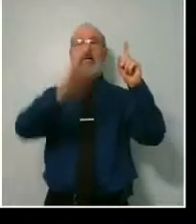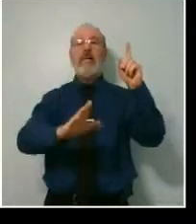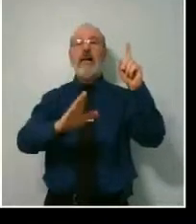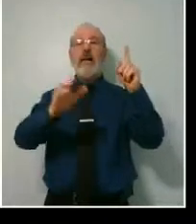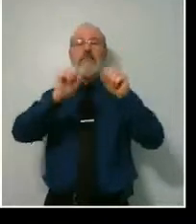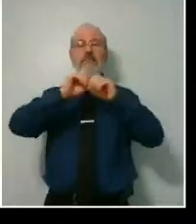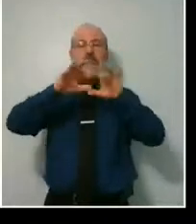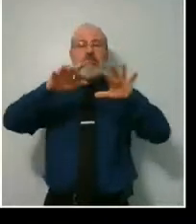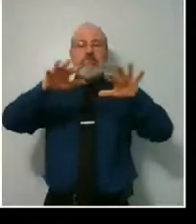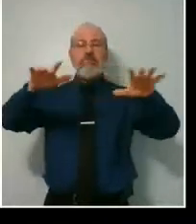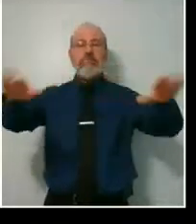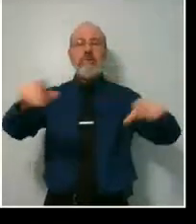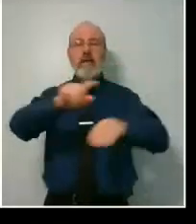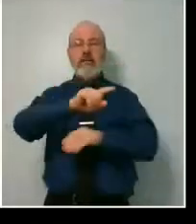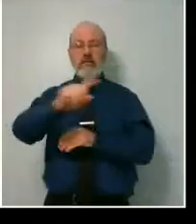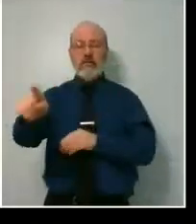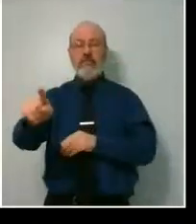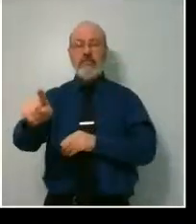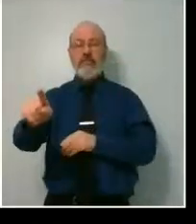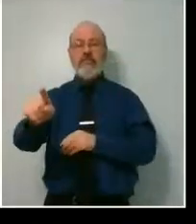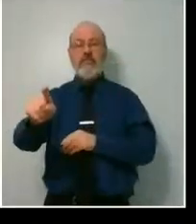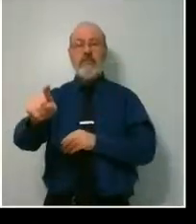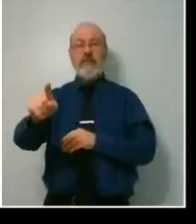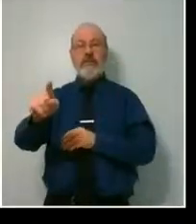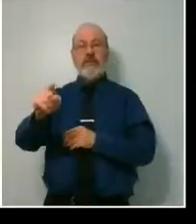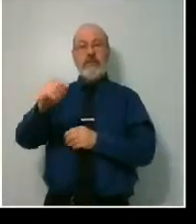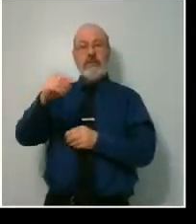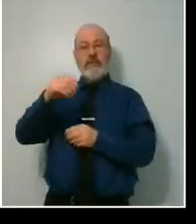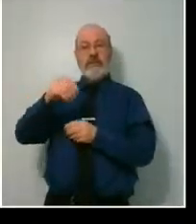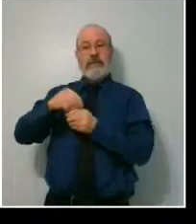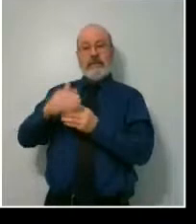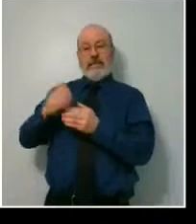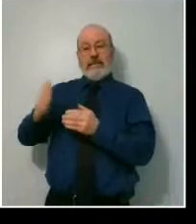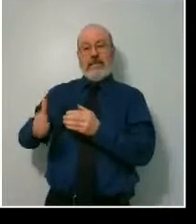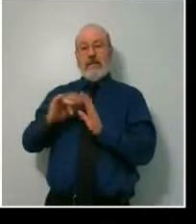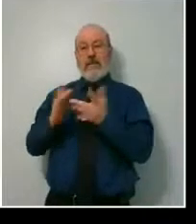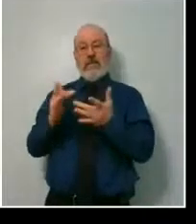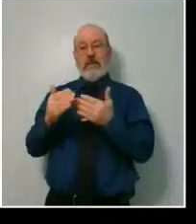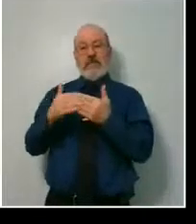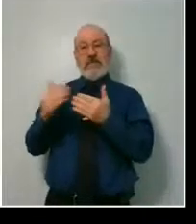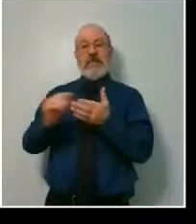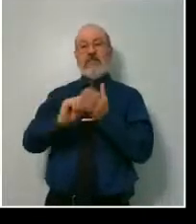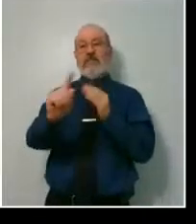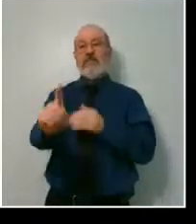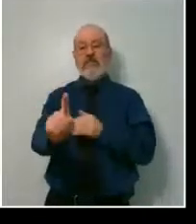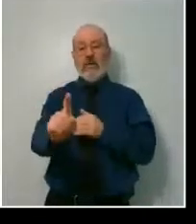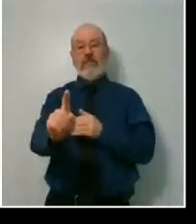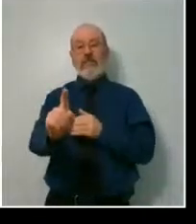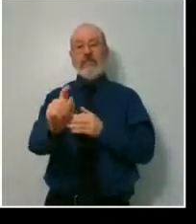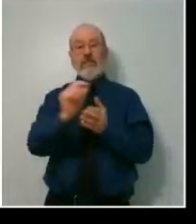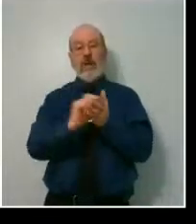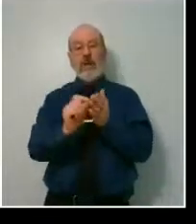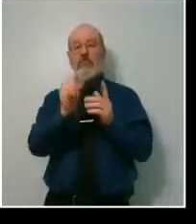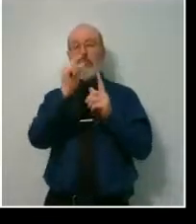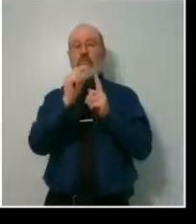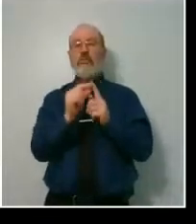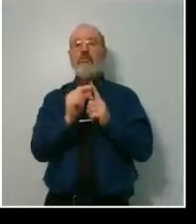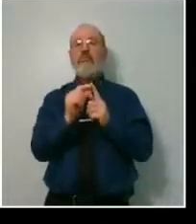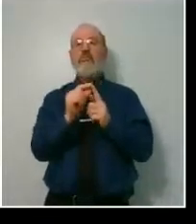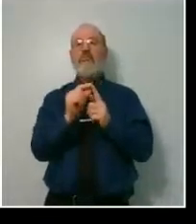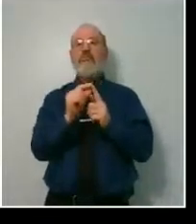thee." In the margin of my Bible, next to verse number 1, I wrote the word